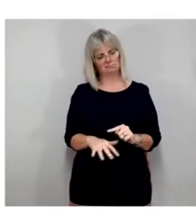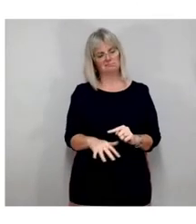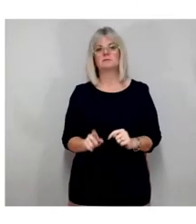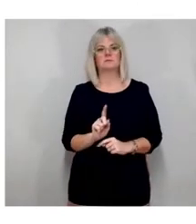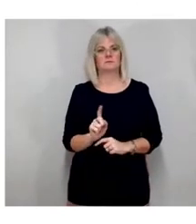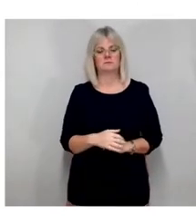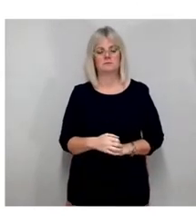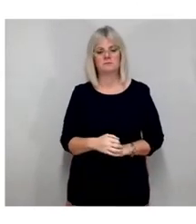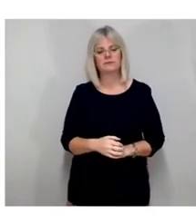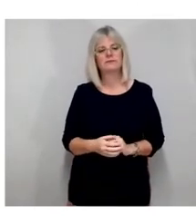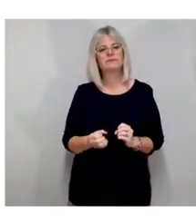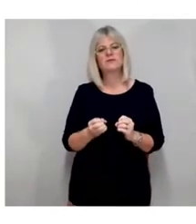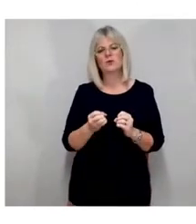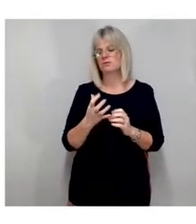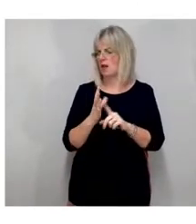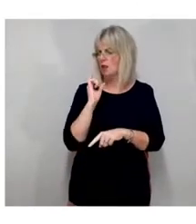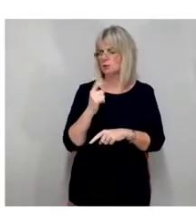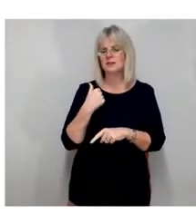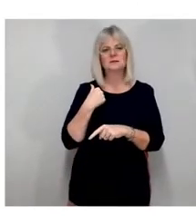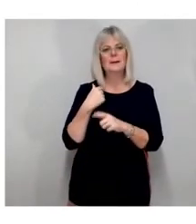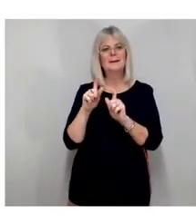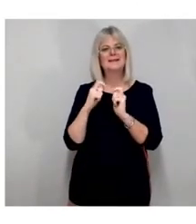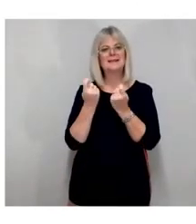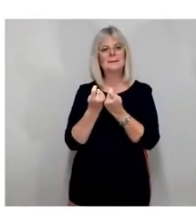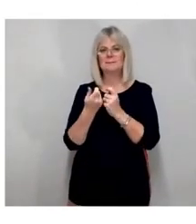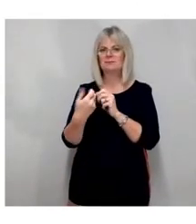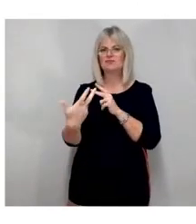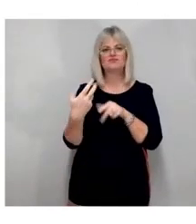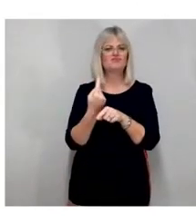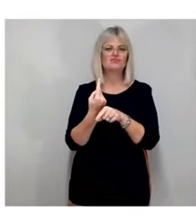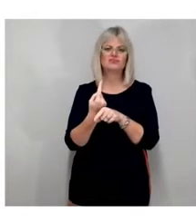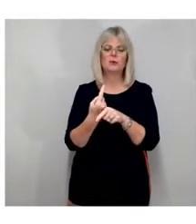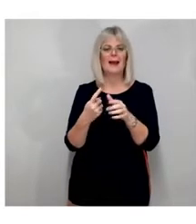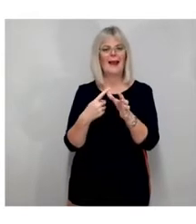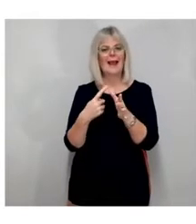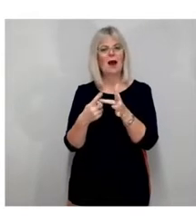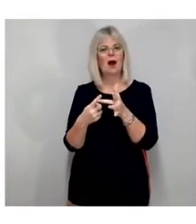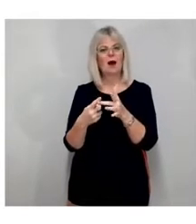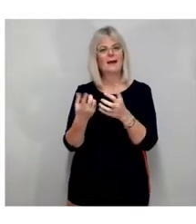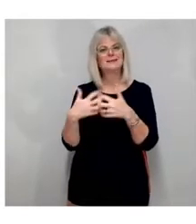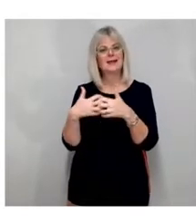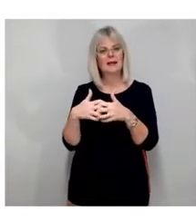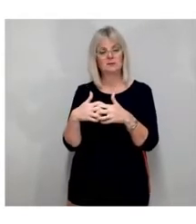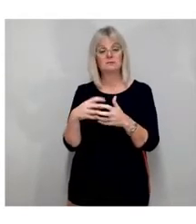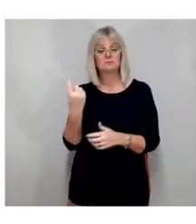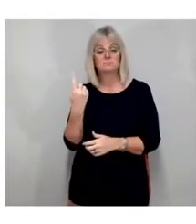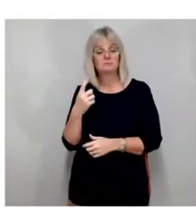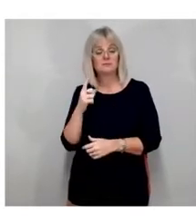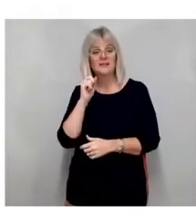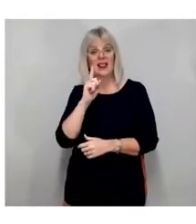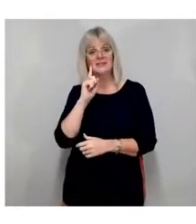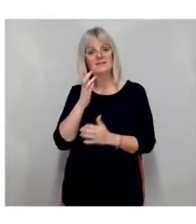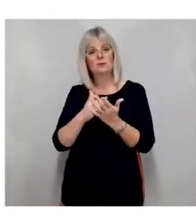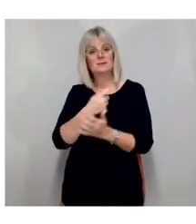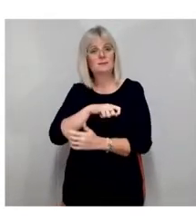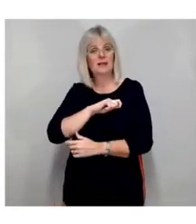chatting with a really talented young female AI engineer from Microsoft Spain. Her name is Sandra Timon, and she's partially